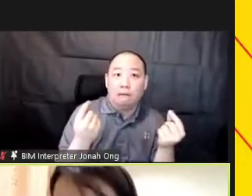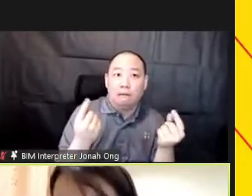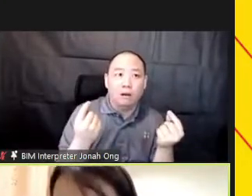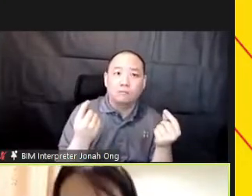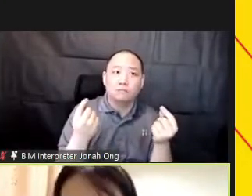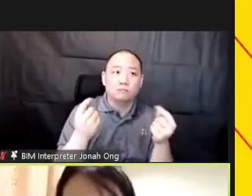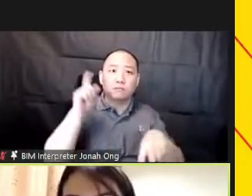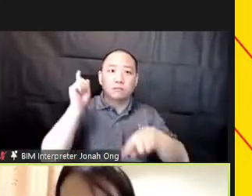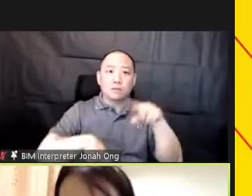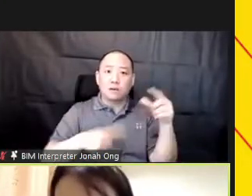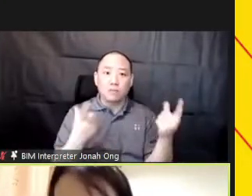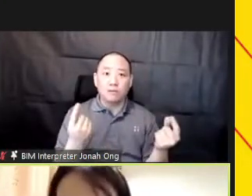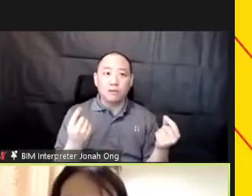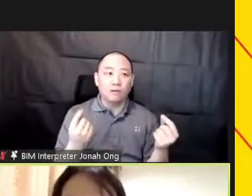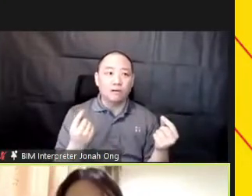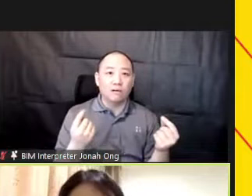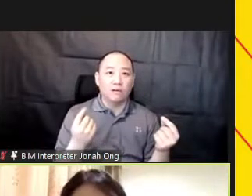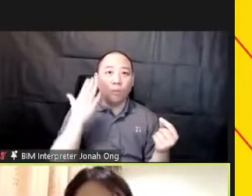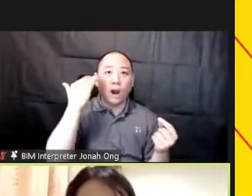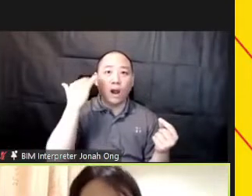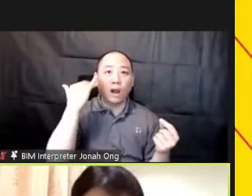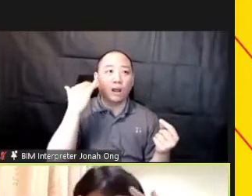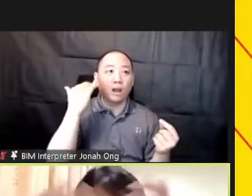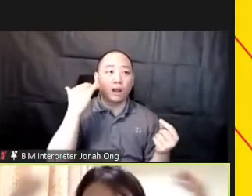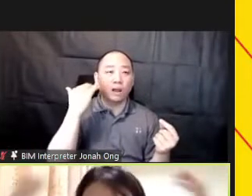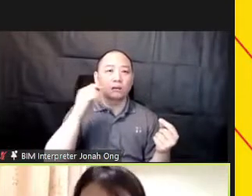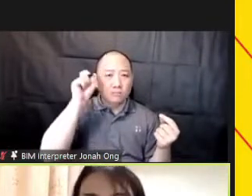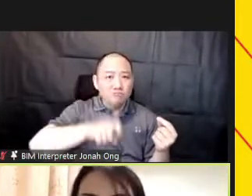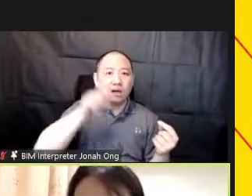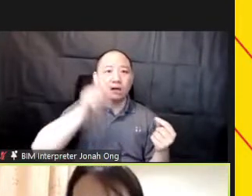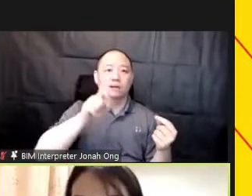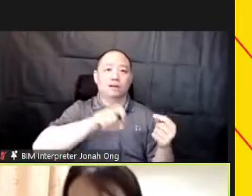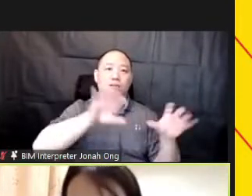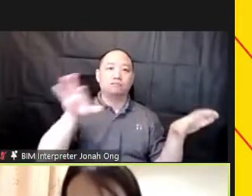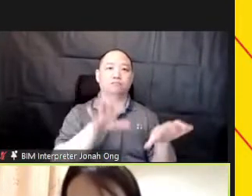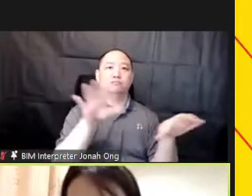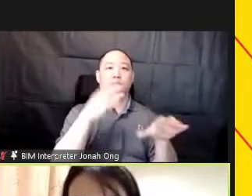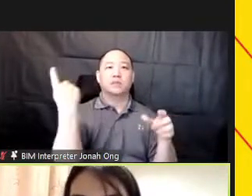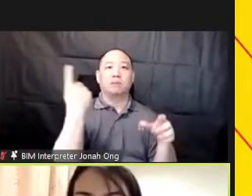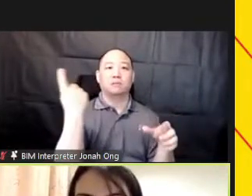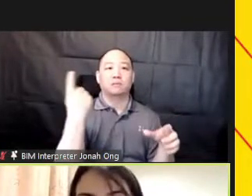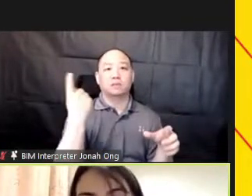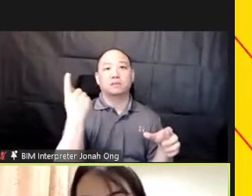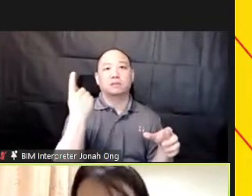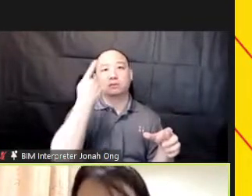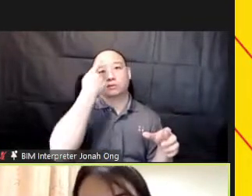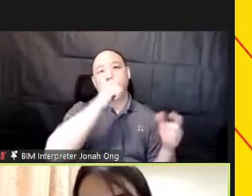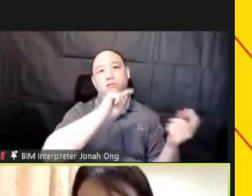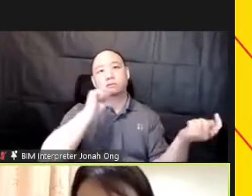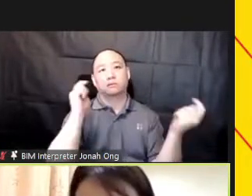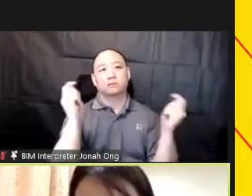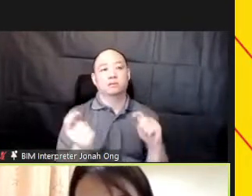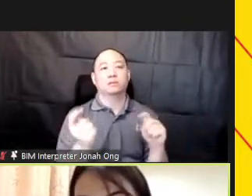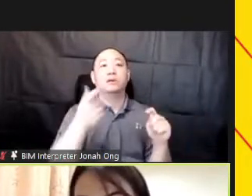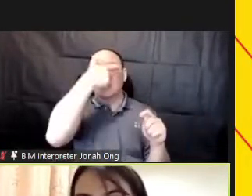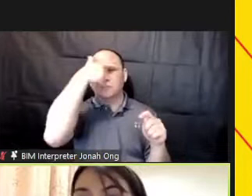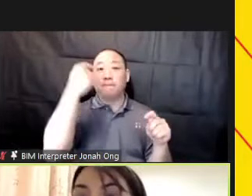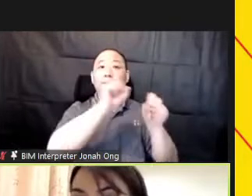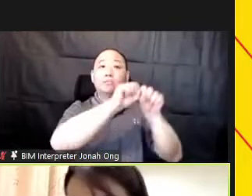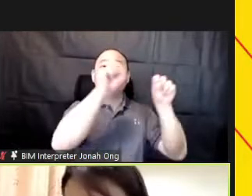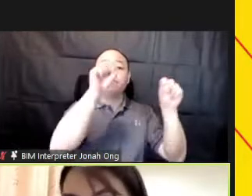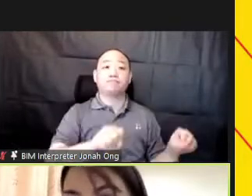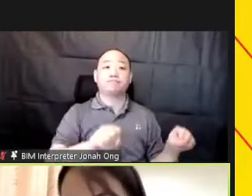a policy in place to address this? But because of the way the system is, they measure literacy